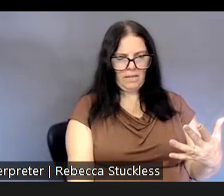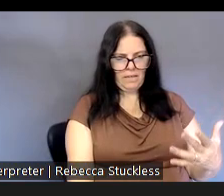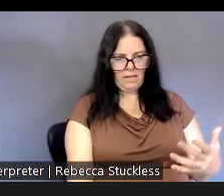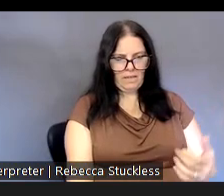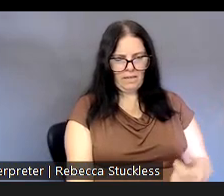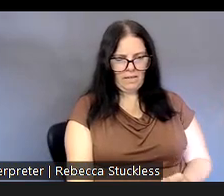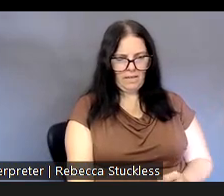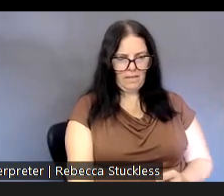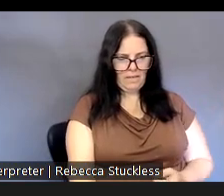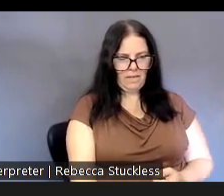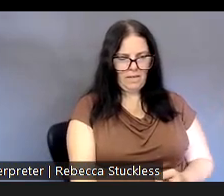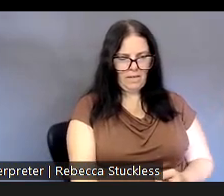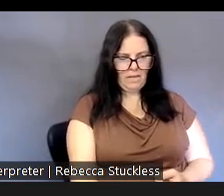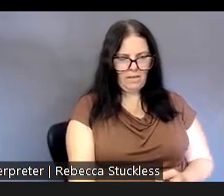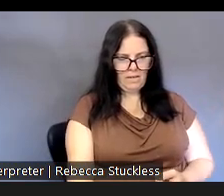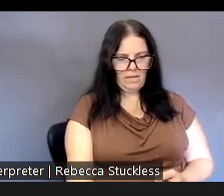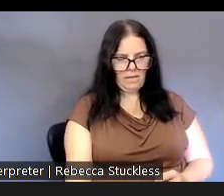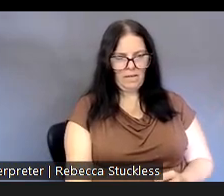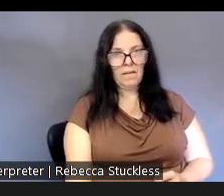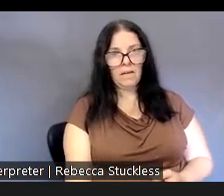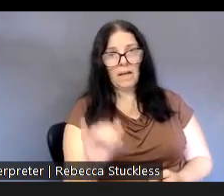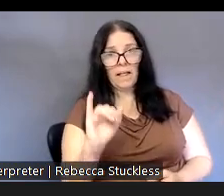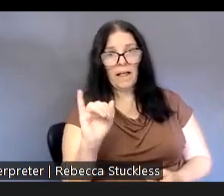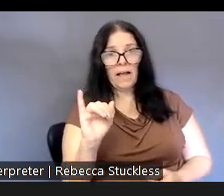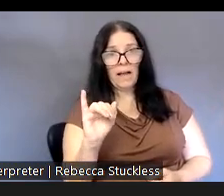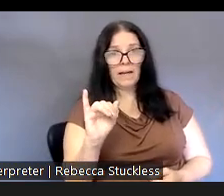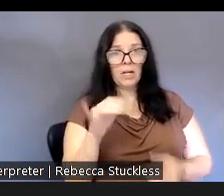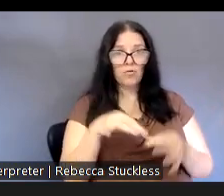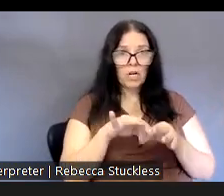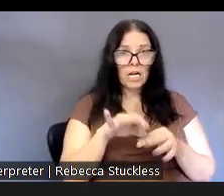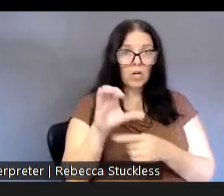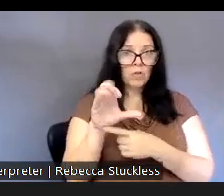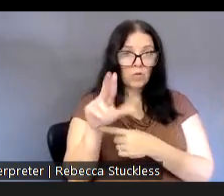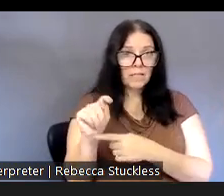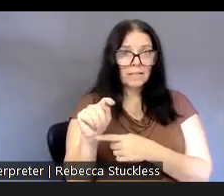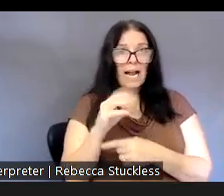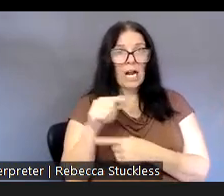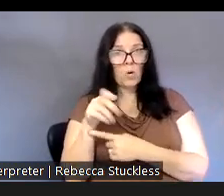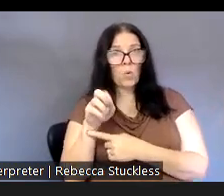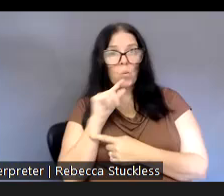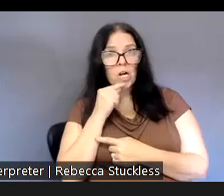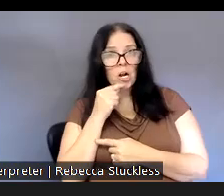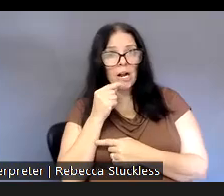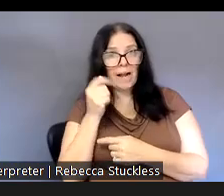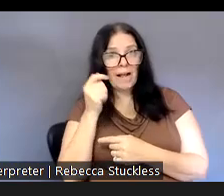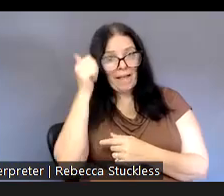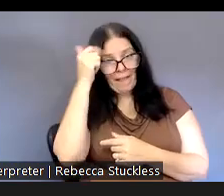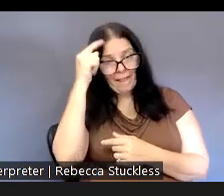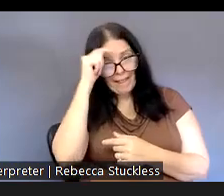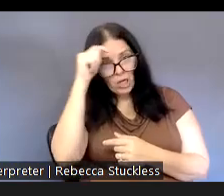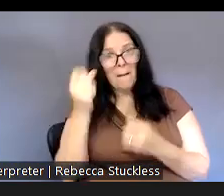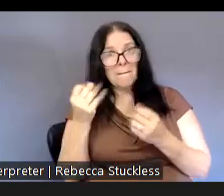health therapists themselves may be fostering the very problems they're expected to treat. At